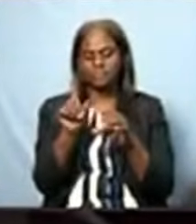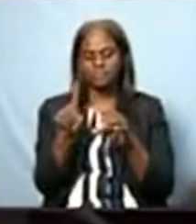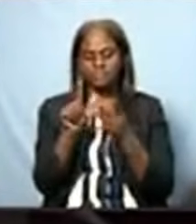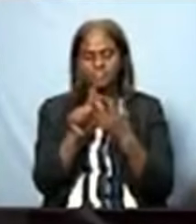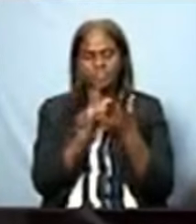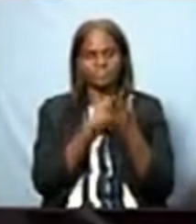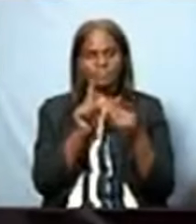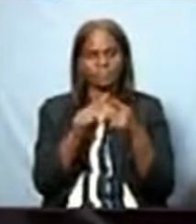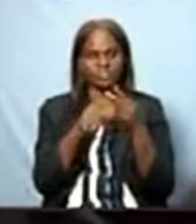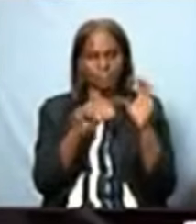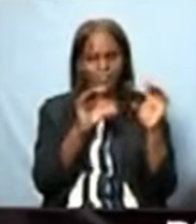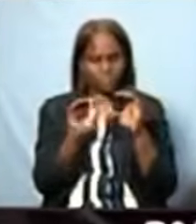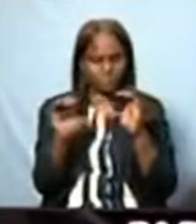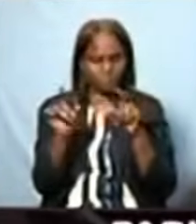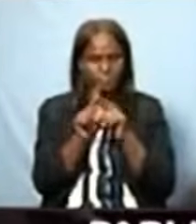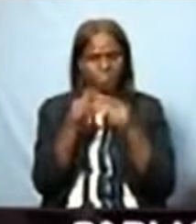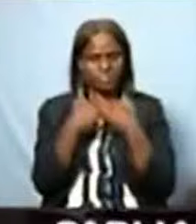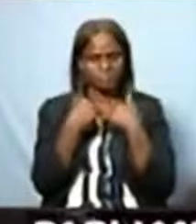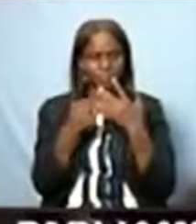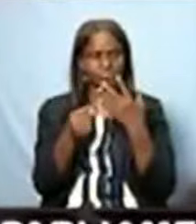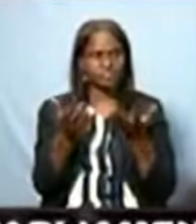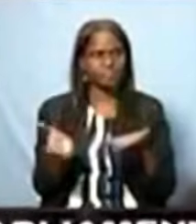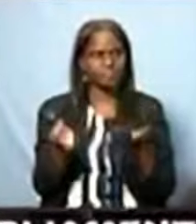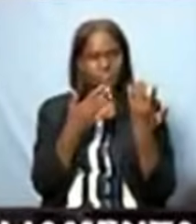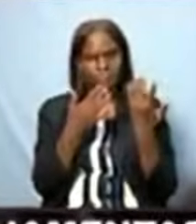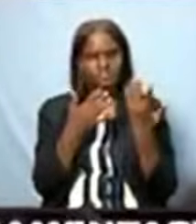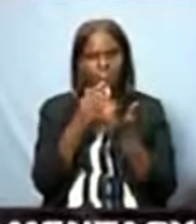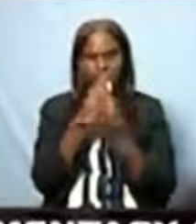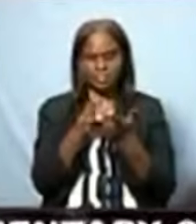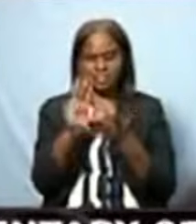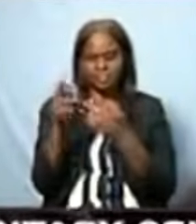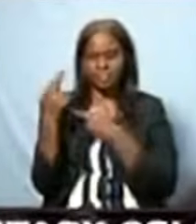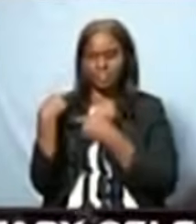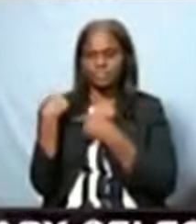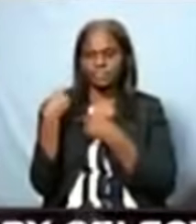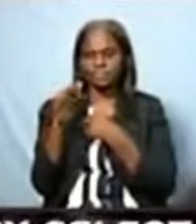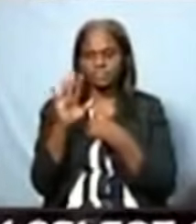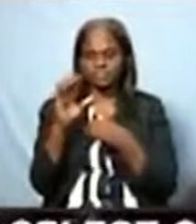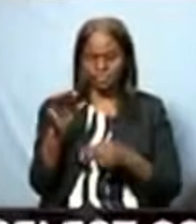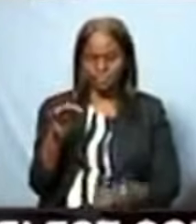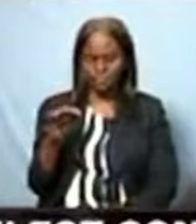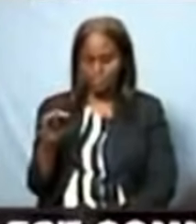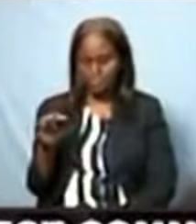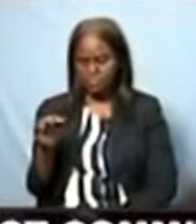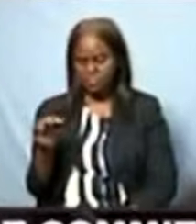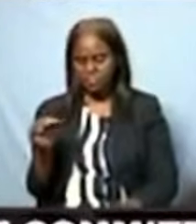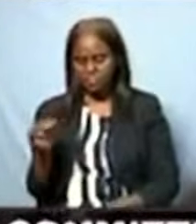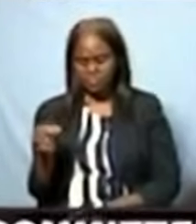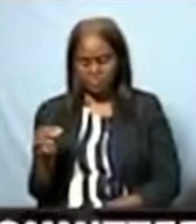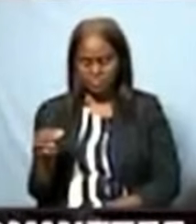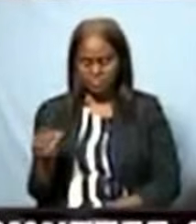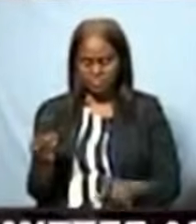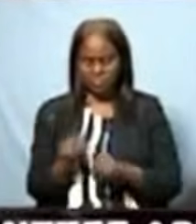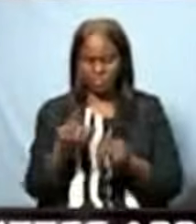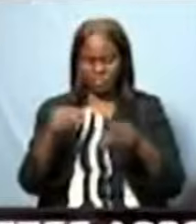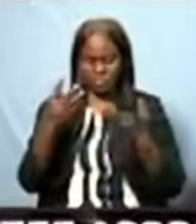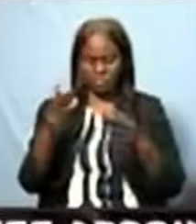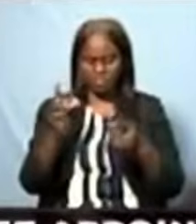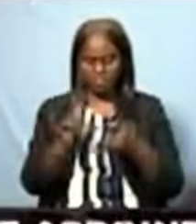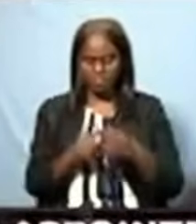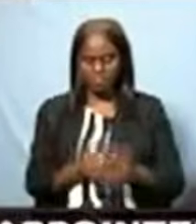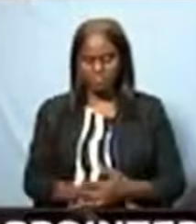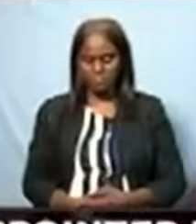the Commission to do, and it has lifted some of the responsibilities of courts and given them to